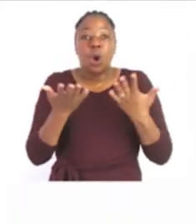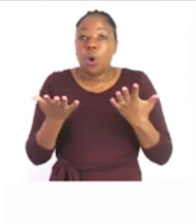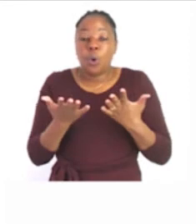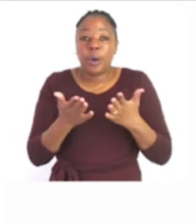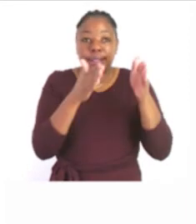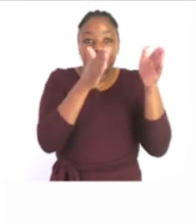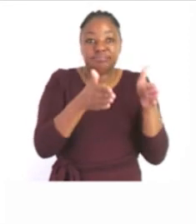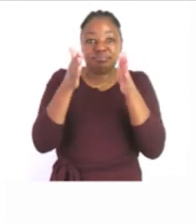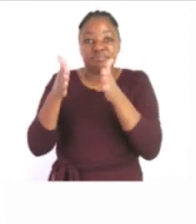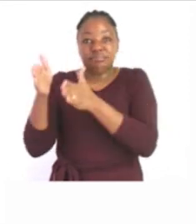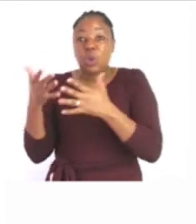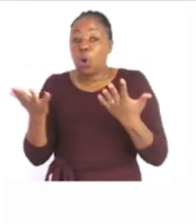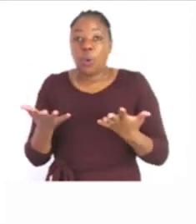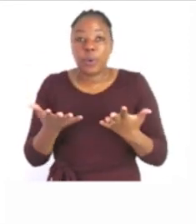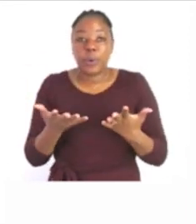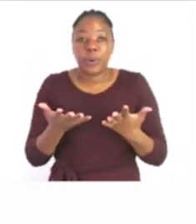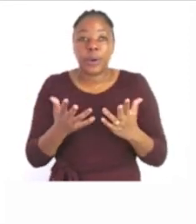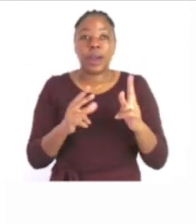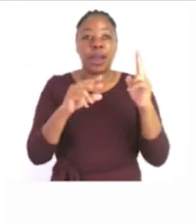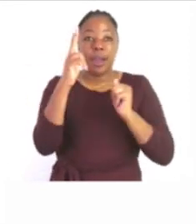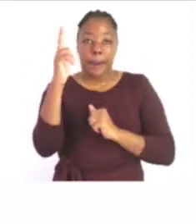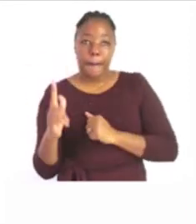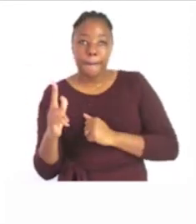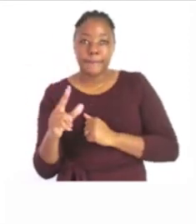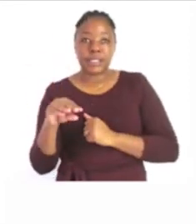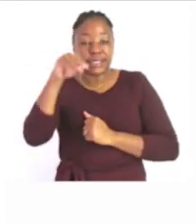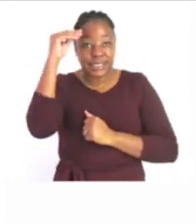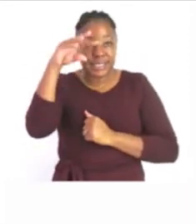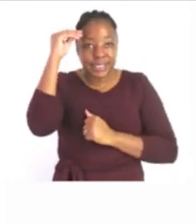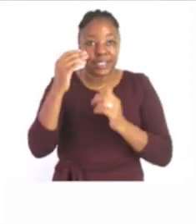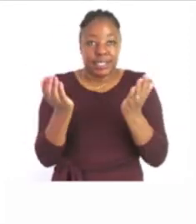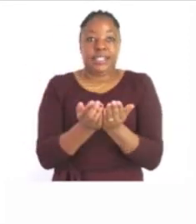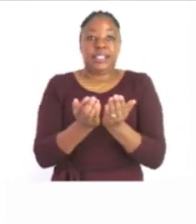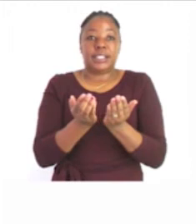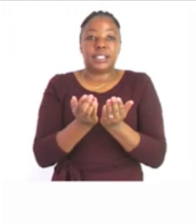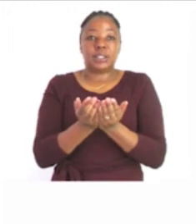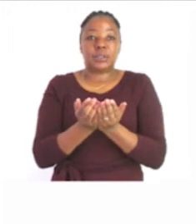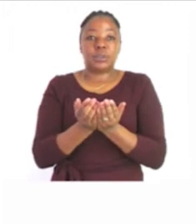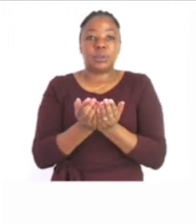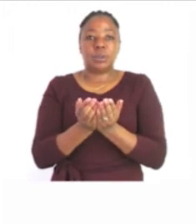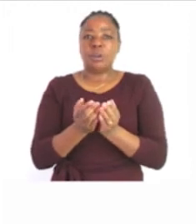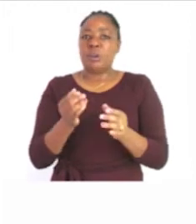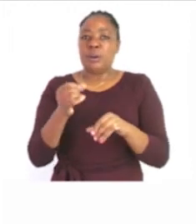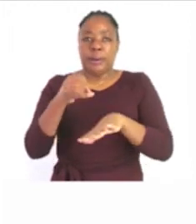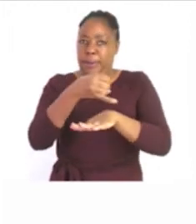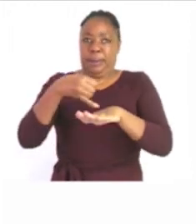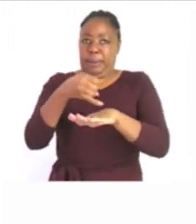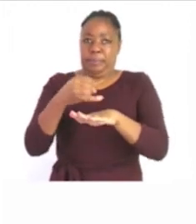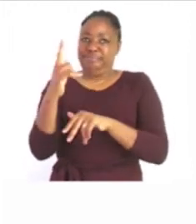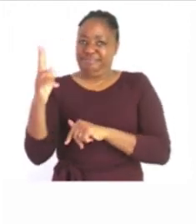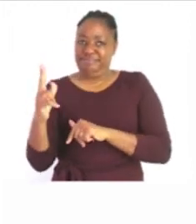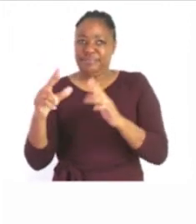is studying at school, just like you, and we can't call a student a place. We can't call a student a